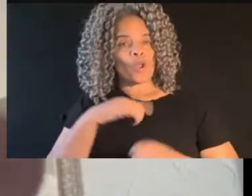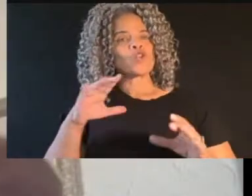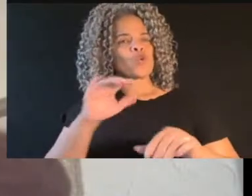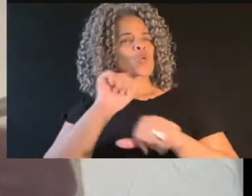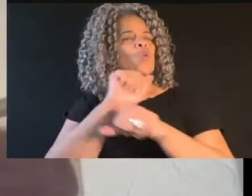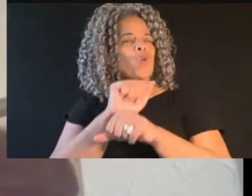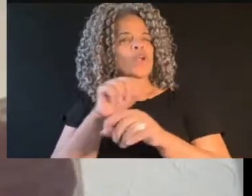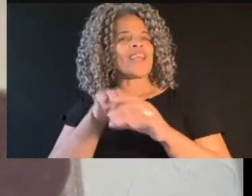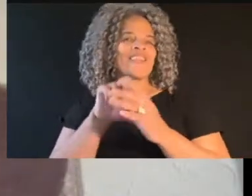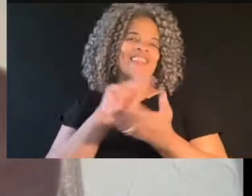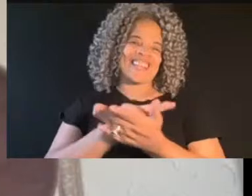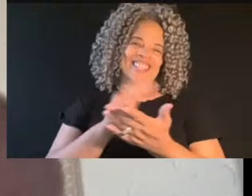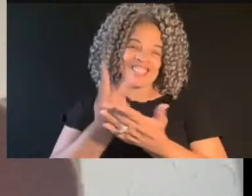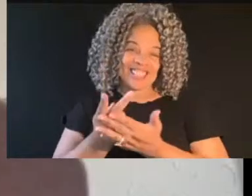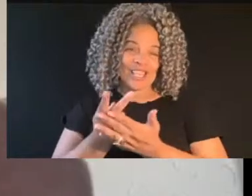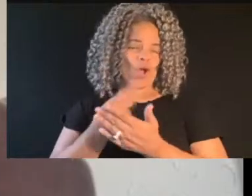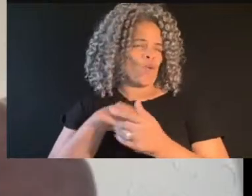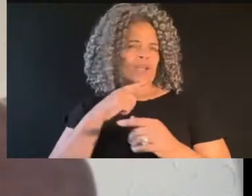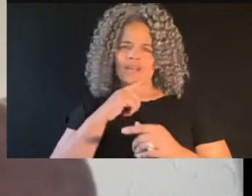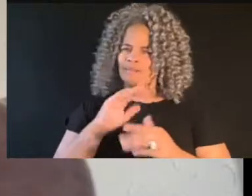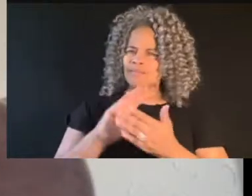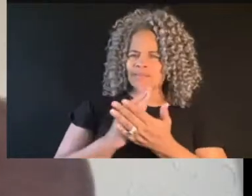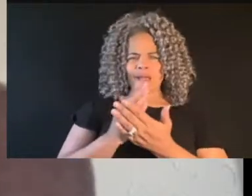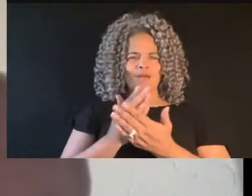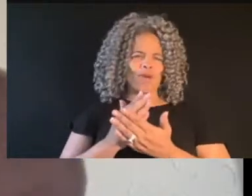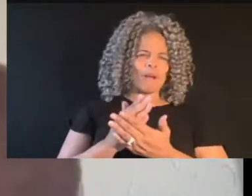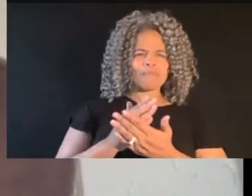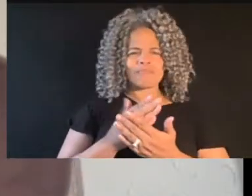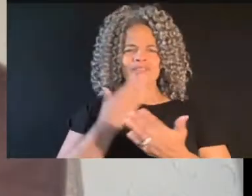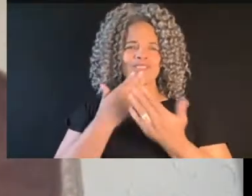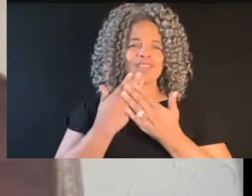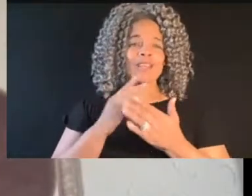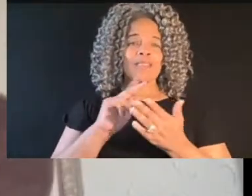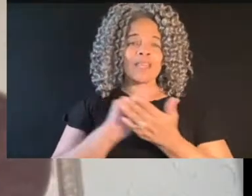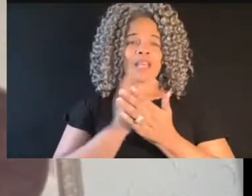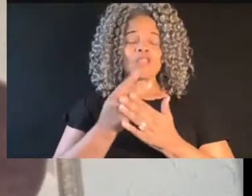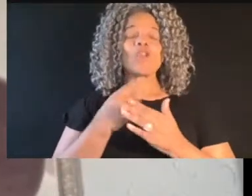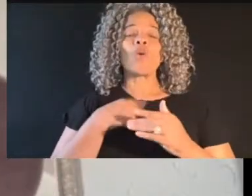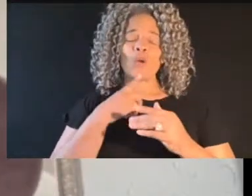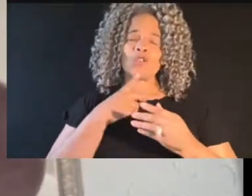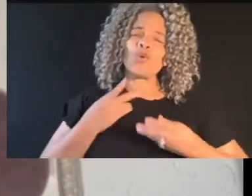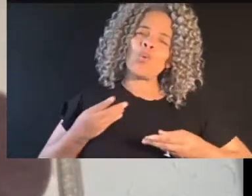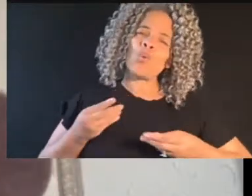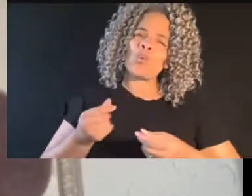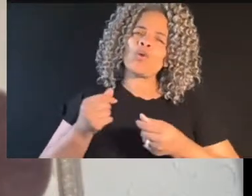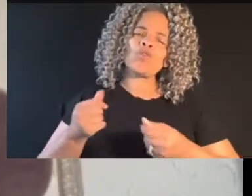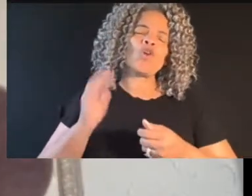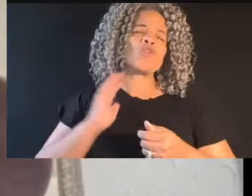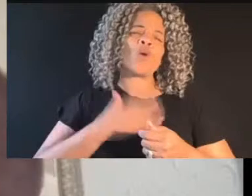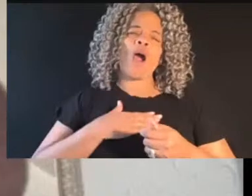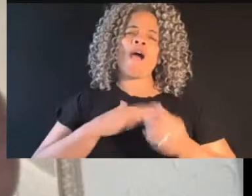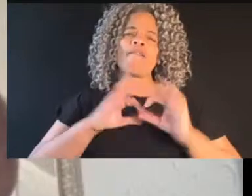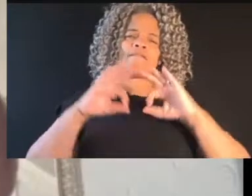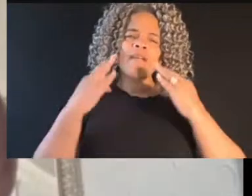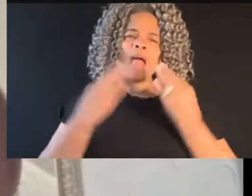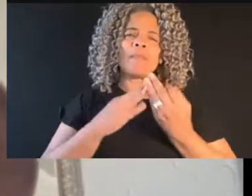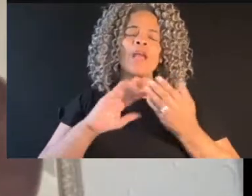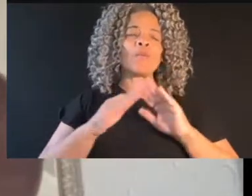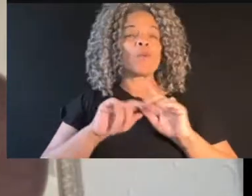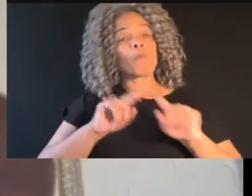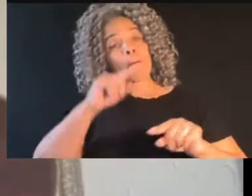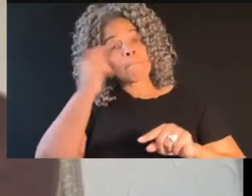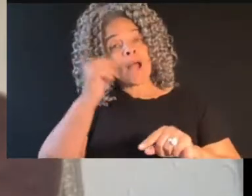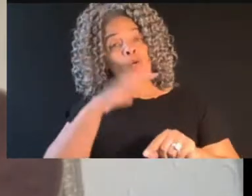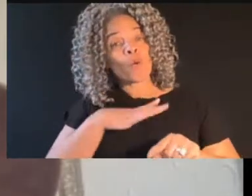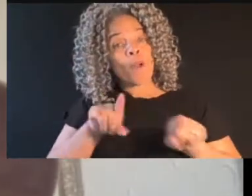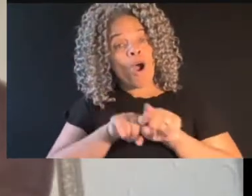in the kitchen. We can tear up the kitchen. We do work in nurturing our families and communities, but Black women also